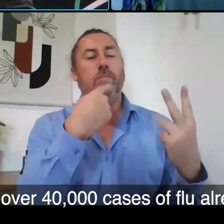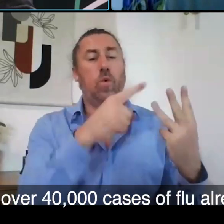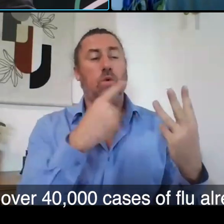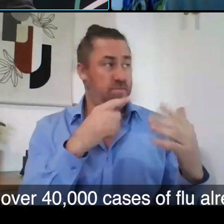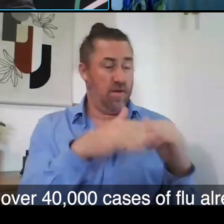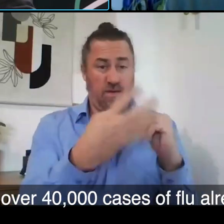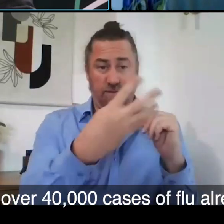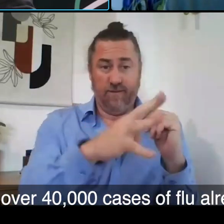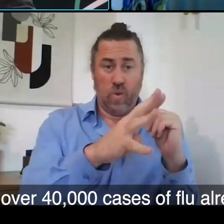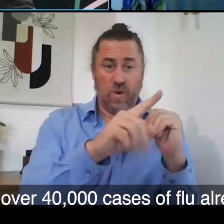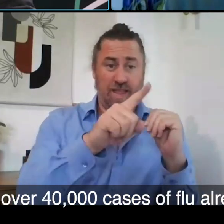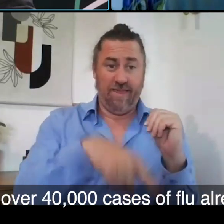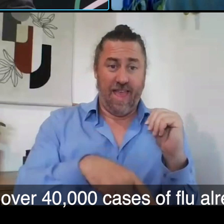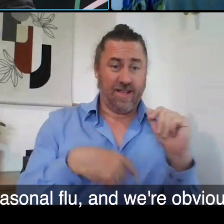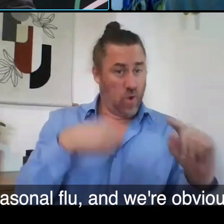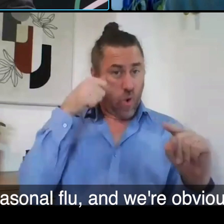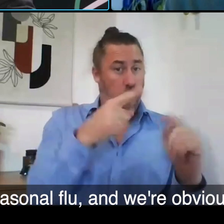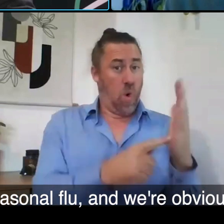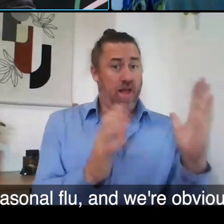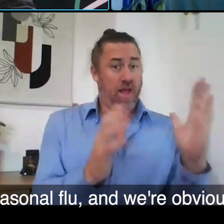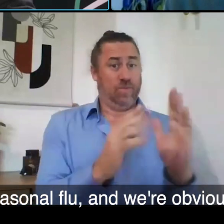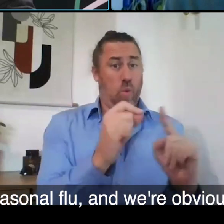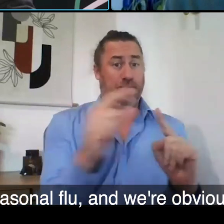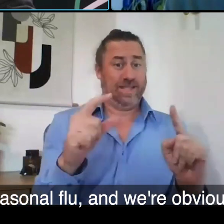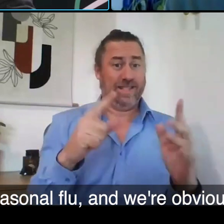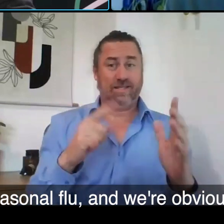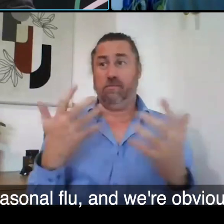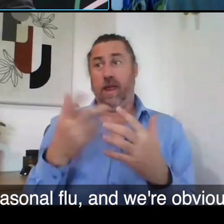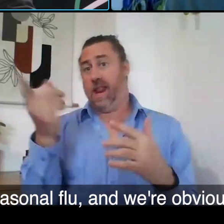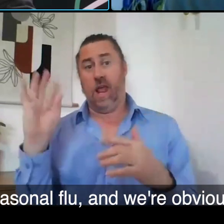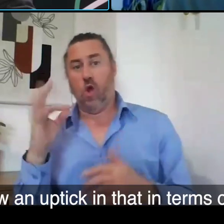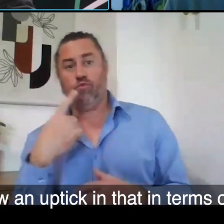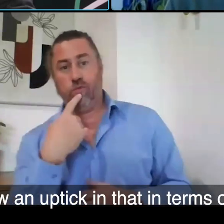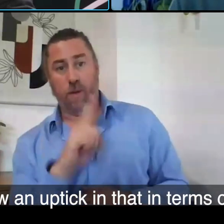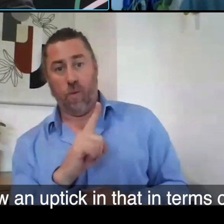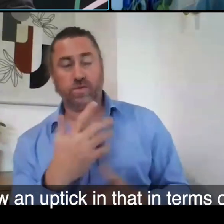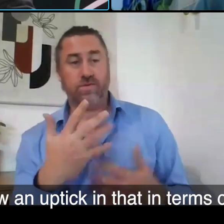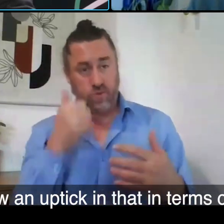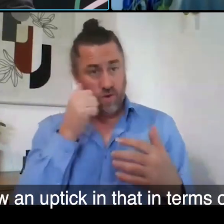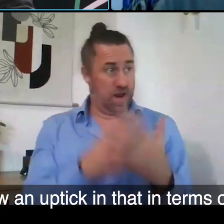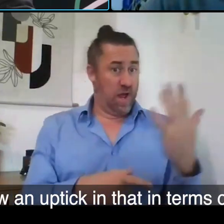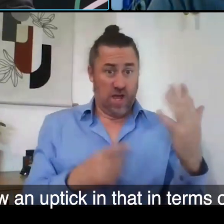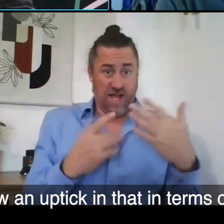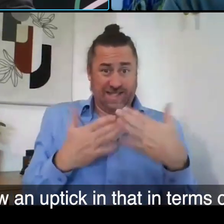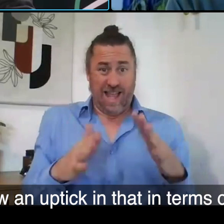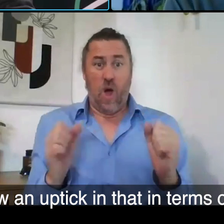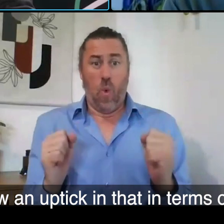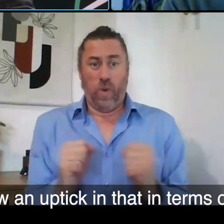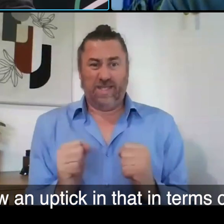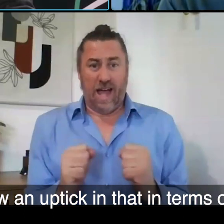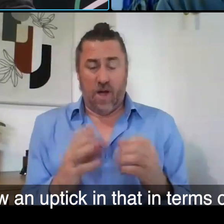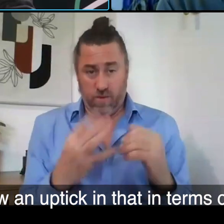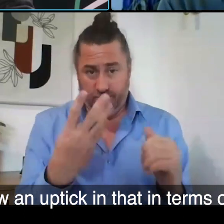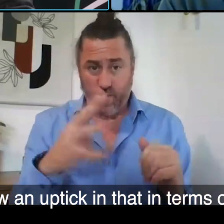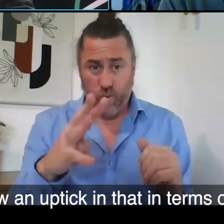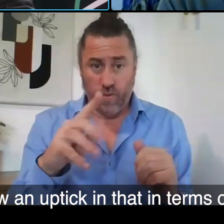40,000 cases of flu already this year, interseasonal flu, and we're just obviously just starting to show an